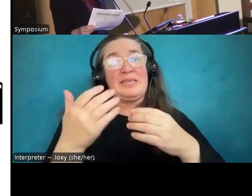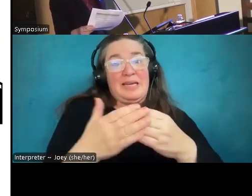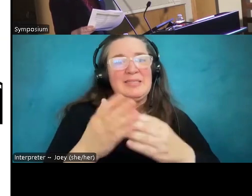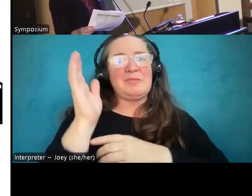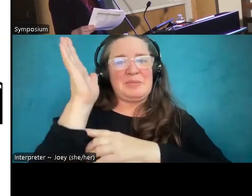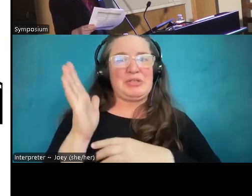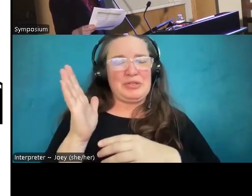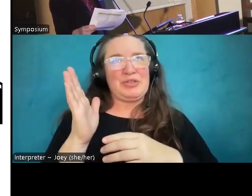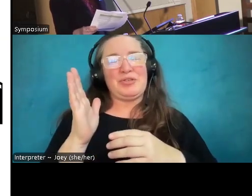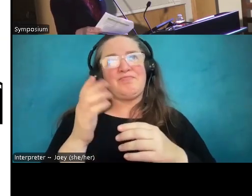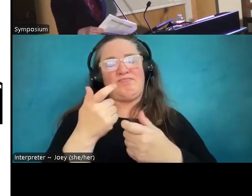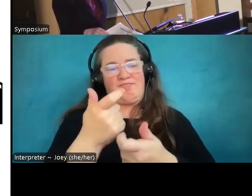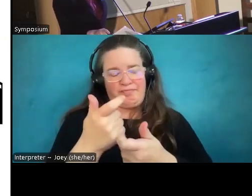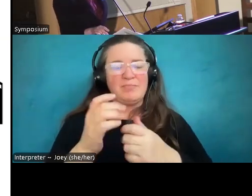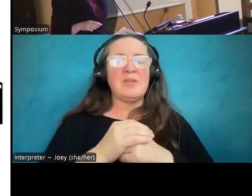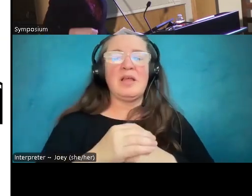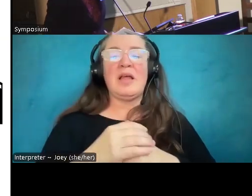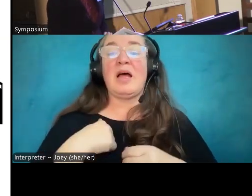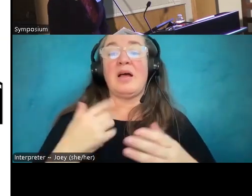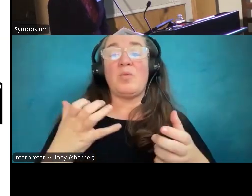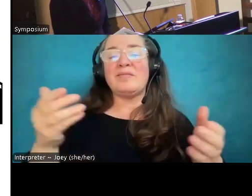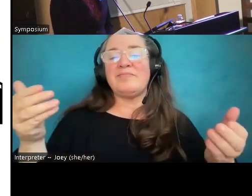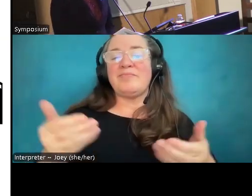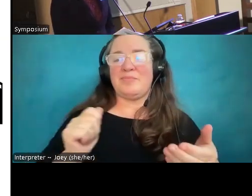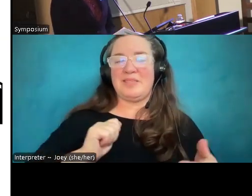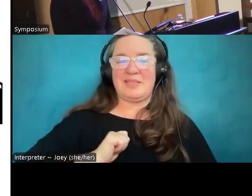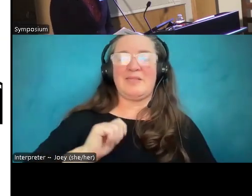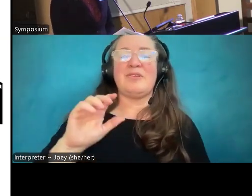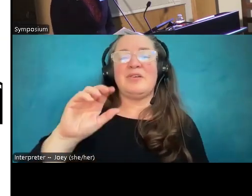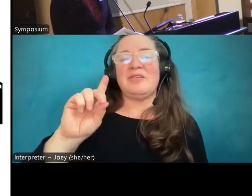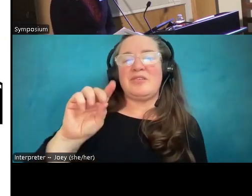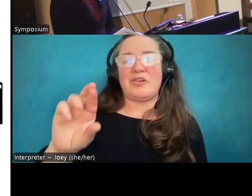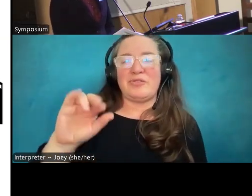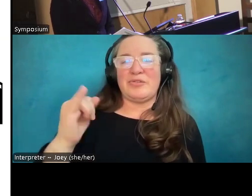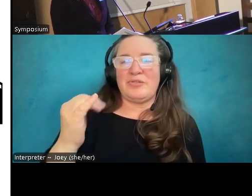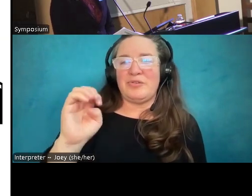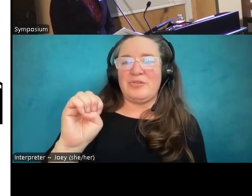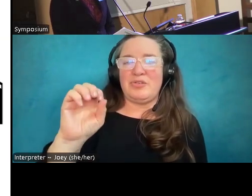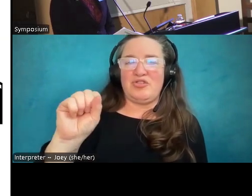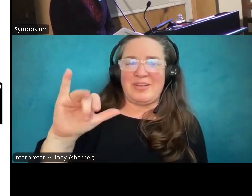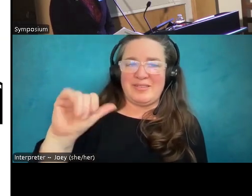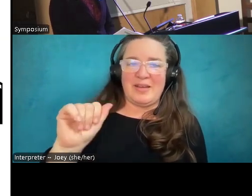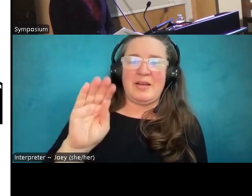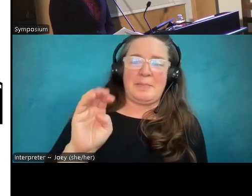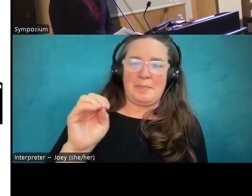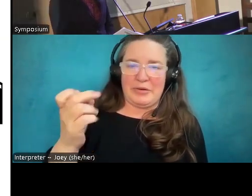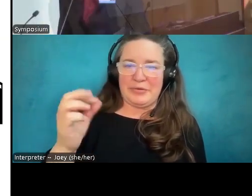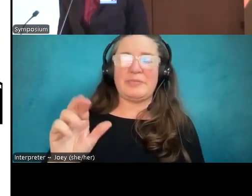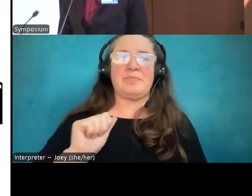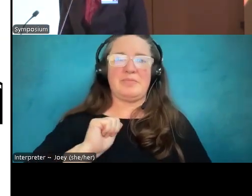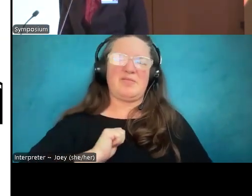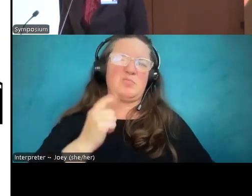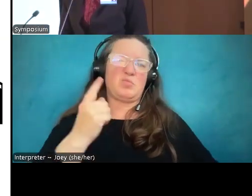to introduce myself. I'm Dr. Jessica Bender. I'm one of the physicians in the Long COVID clinic here at the University of Washington. And I'm